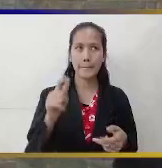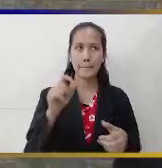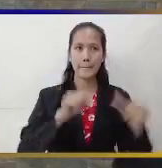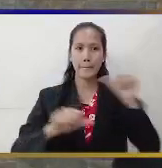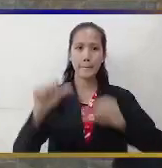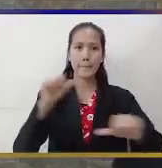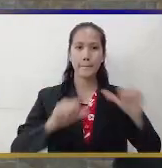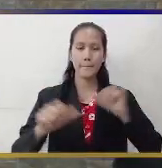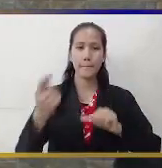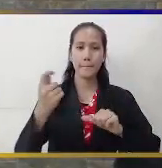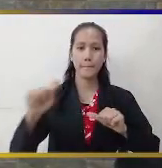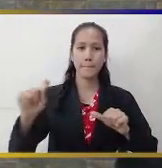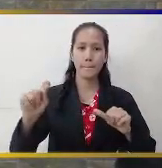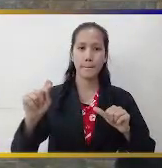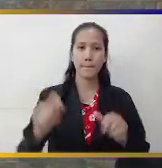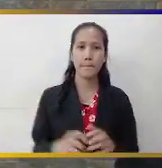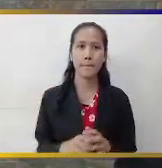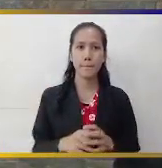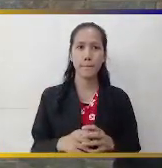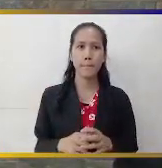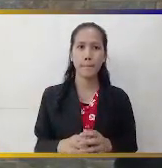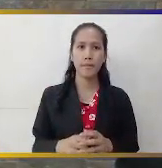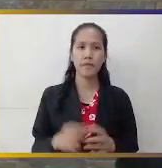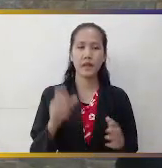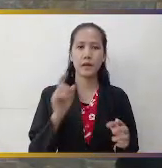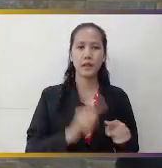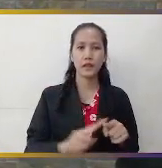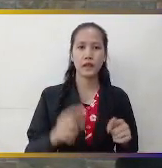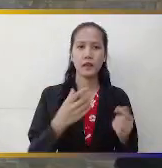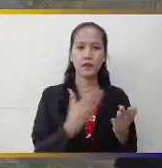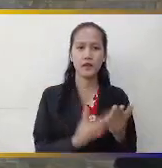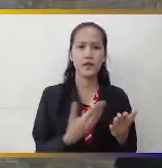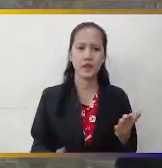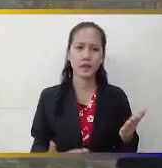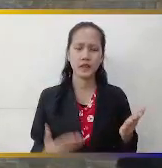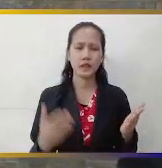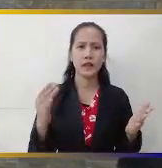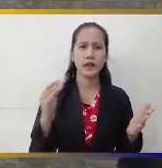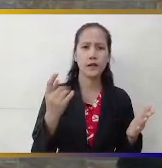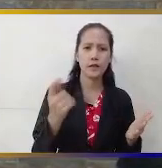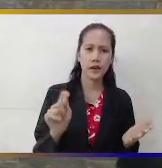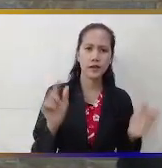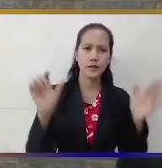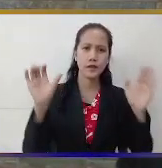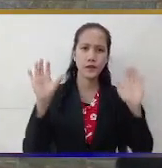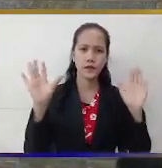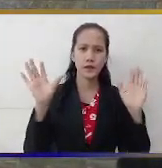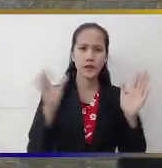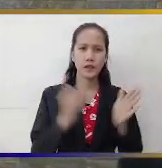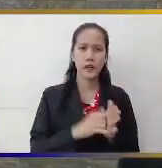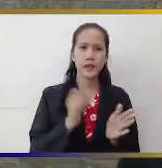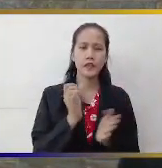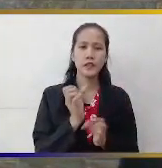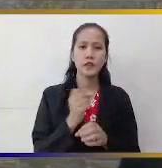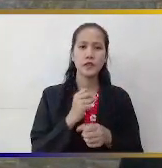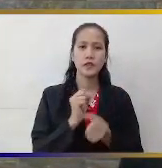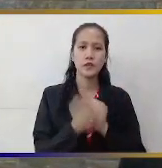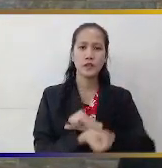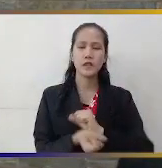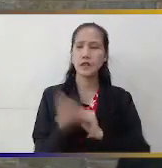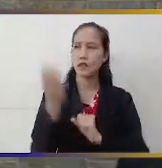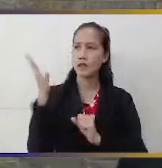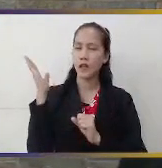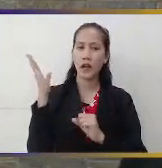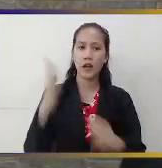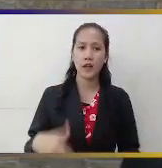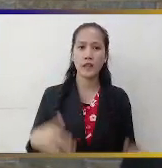The surrender that changed my life once I got saved was